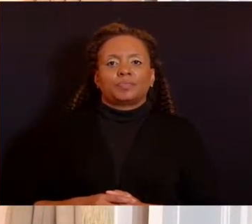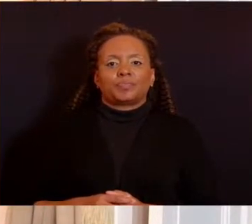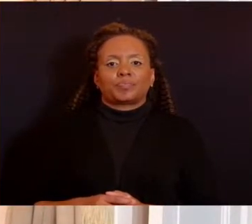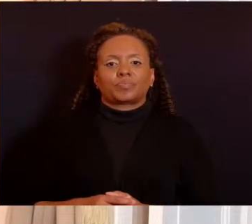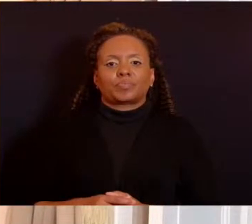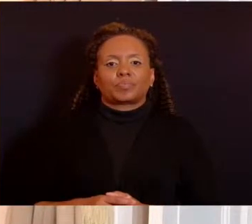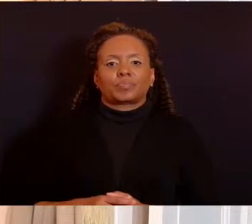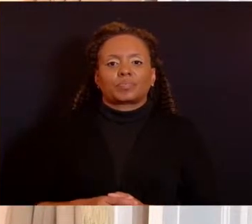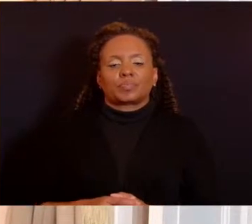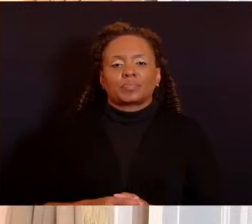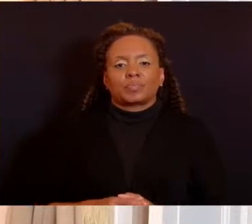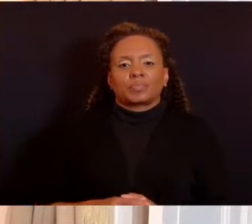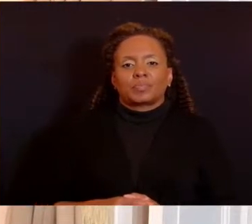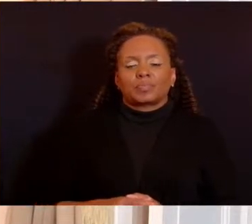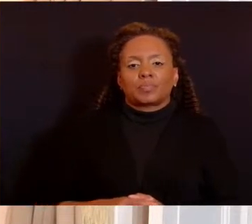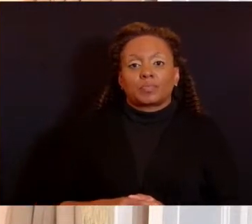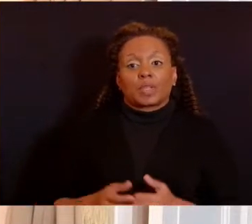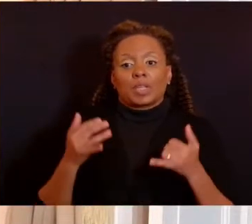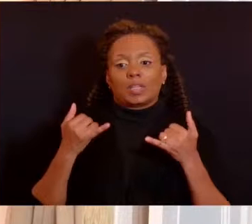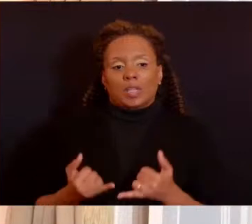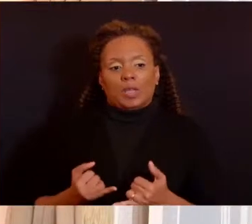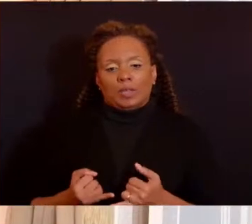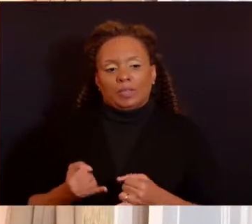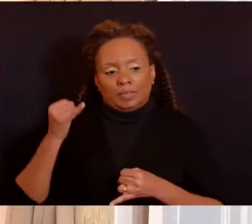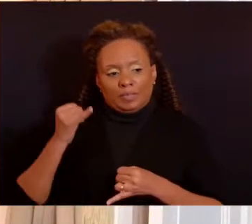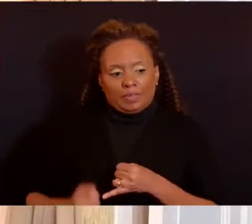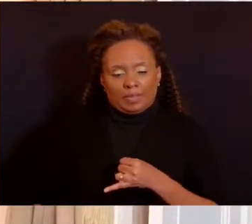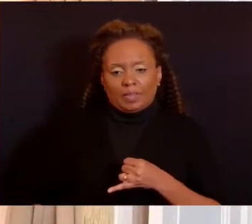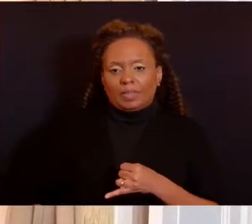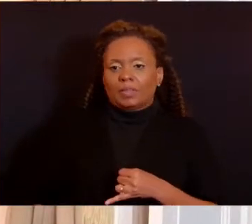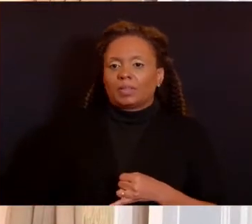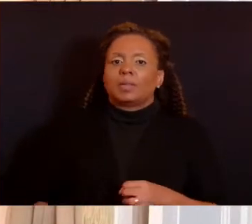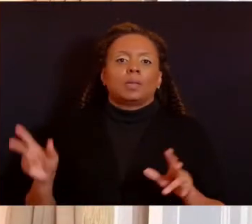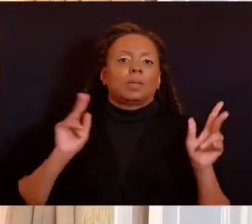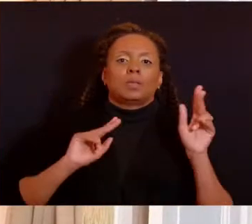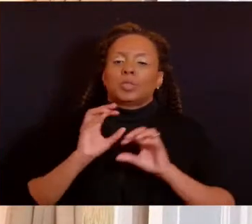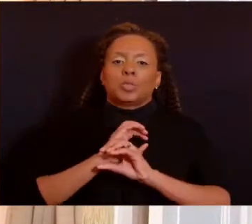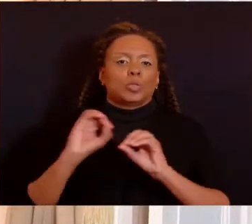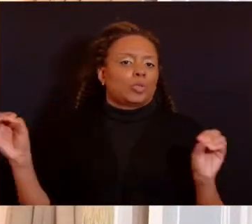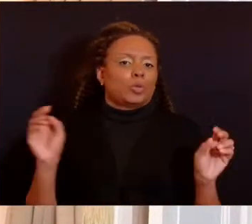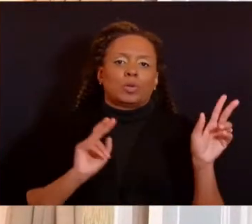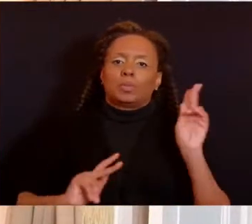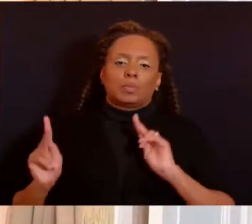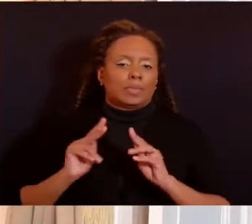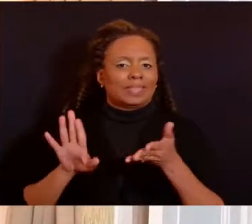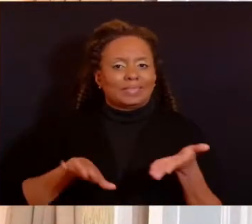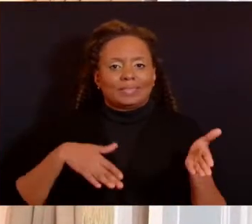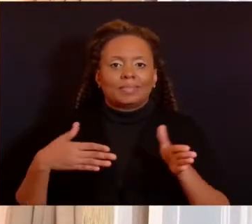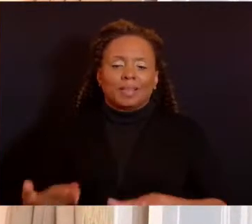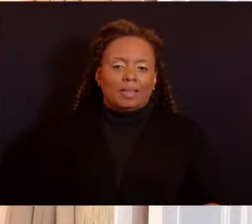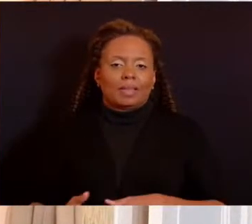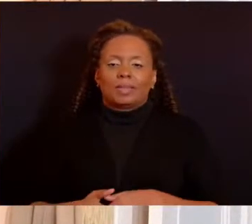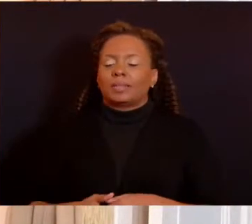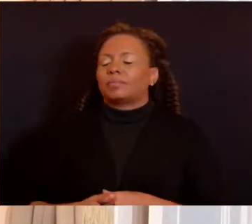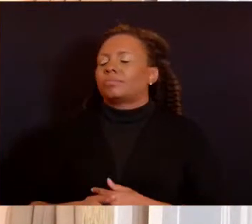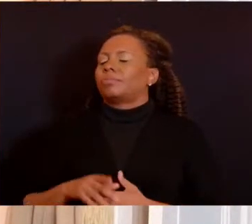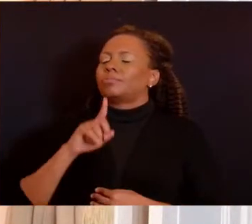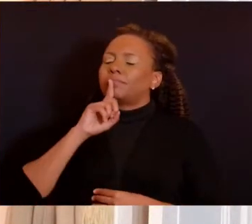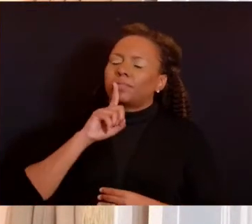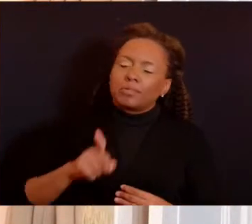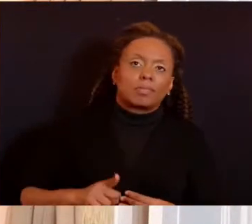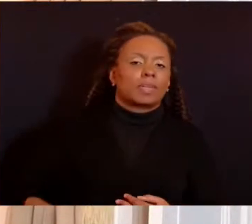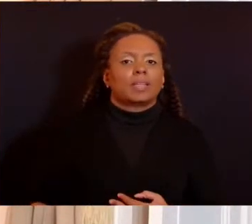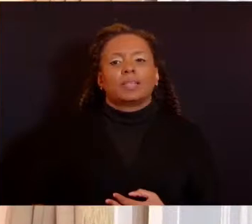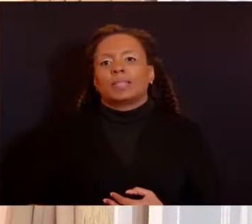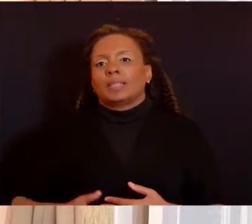really want to give thanks as we close for the fact that we did not lose any lives, and this is always uppermost in